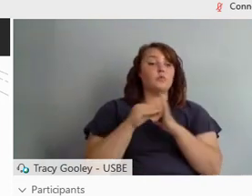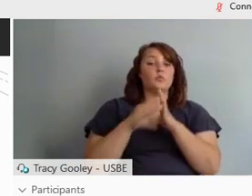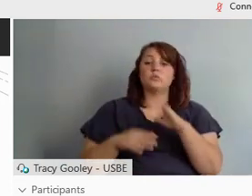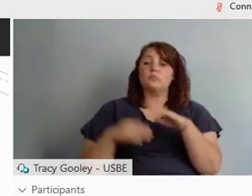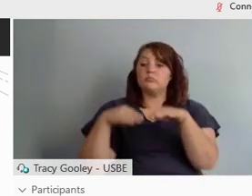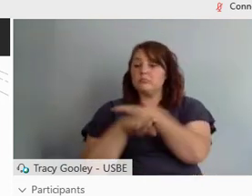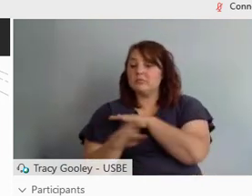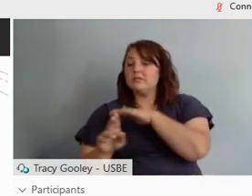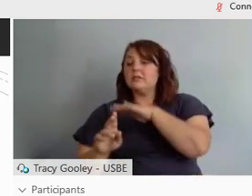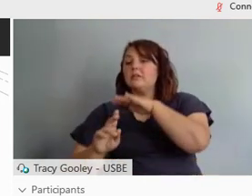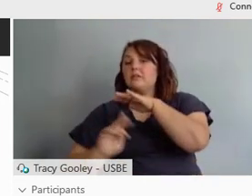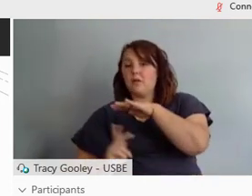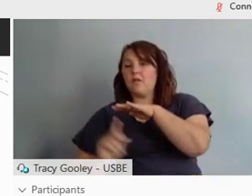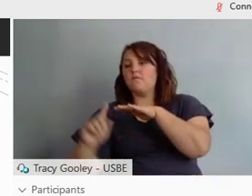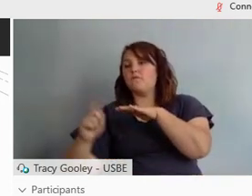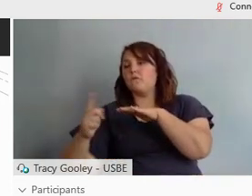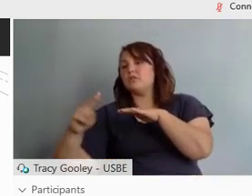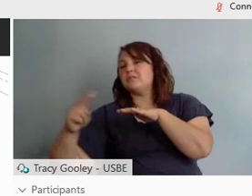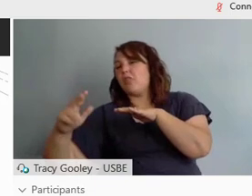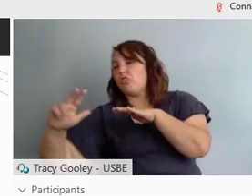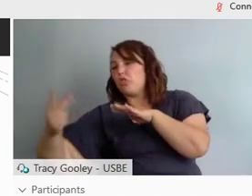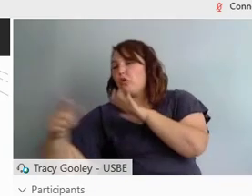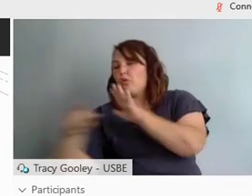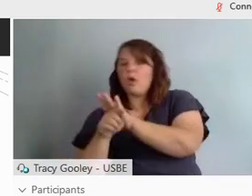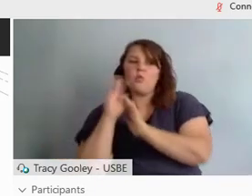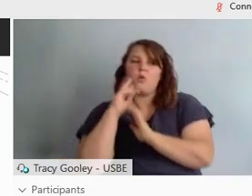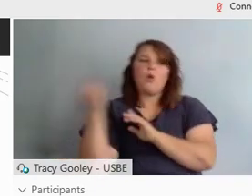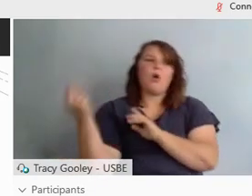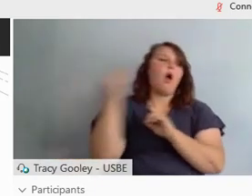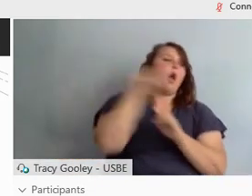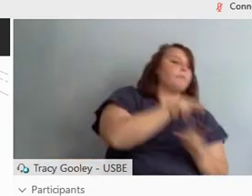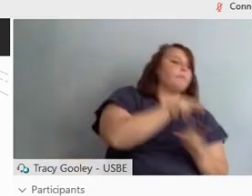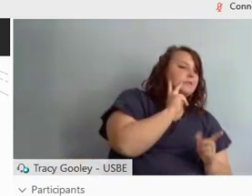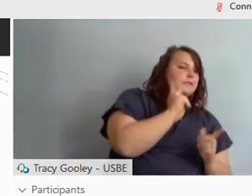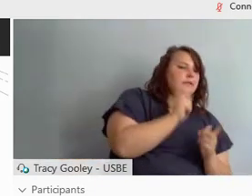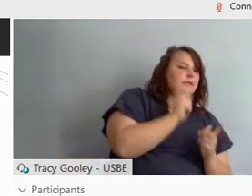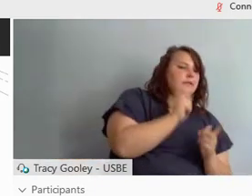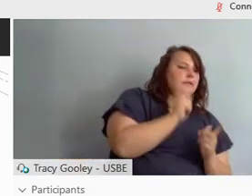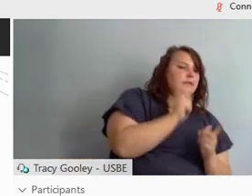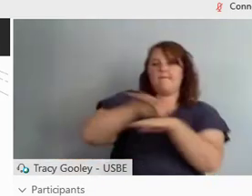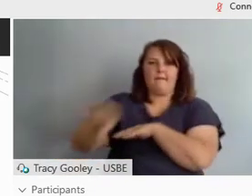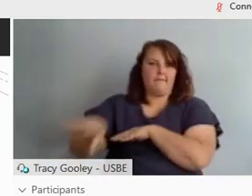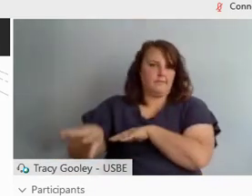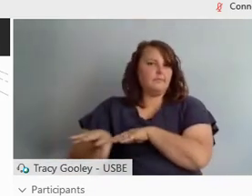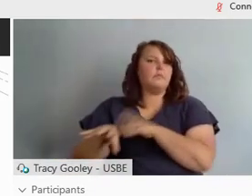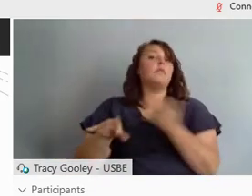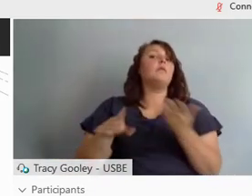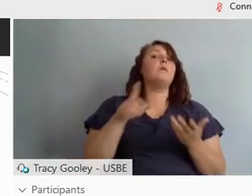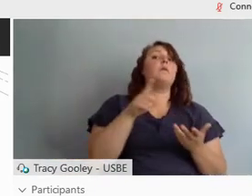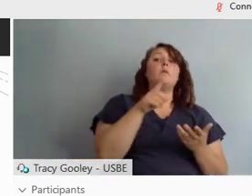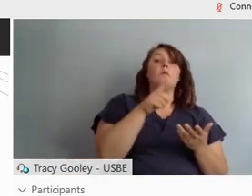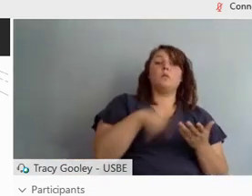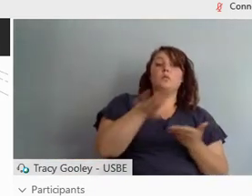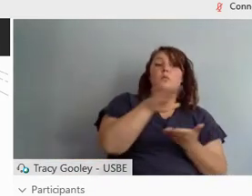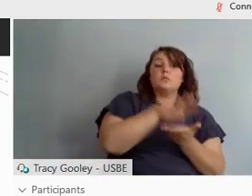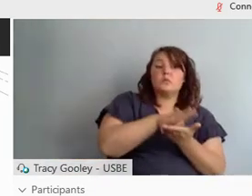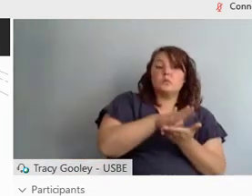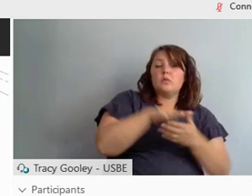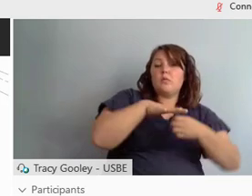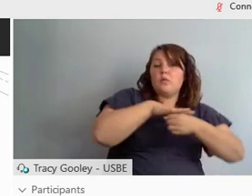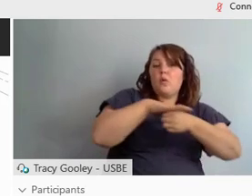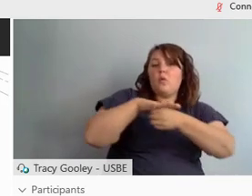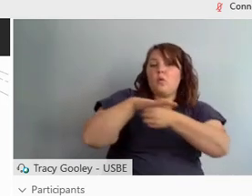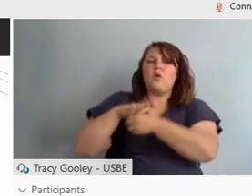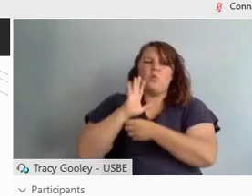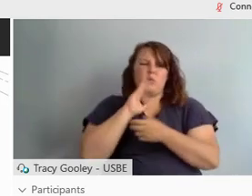kindergarten, first, second, and third grade. We're looking at providing opportunities for you at the school, the local area, to make some